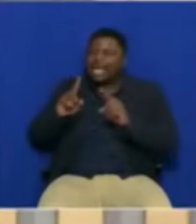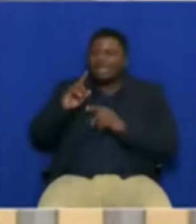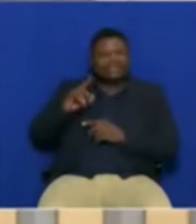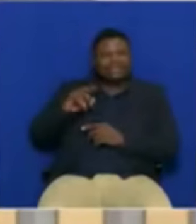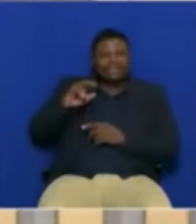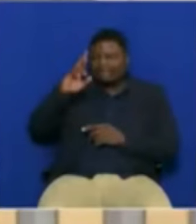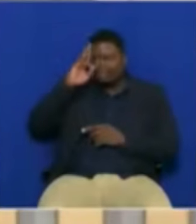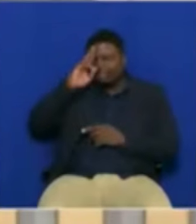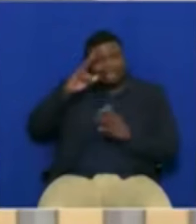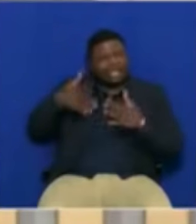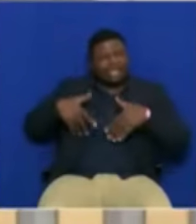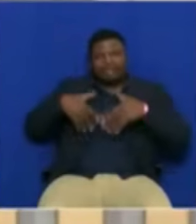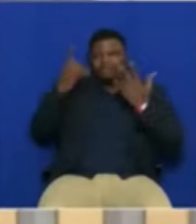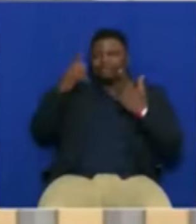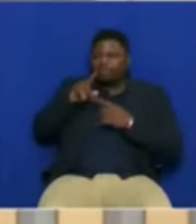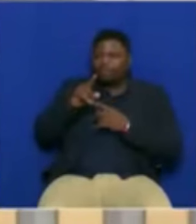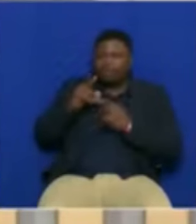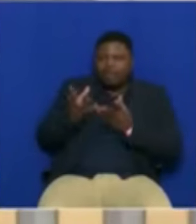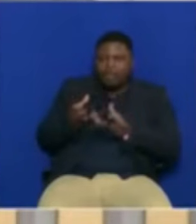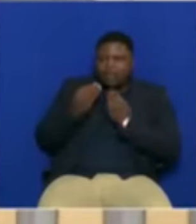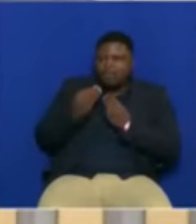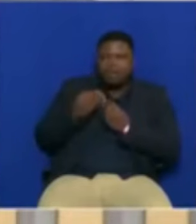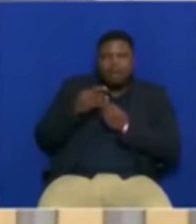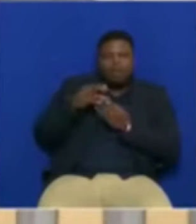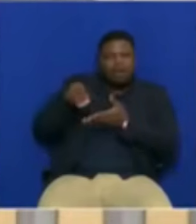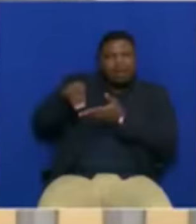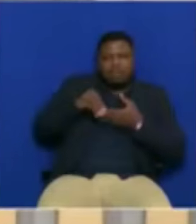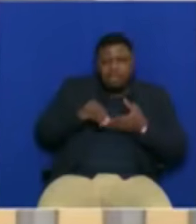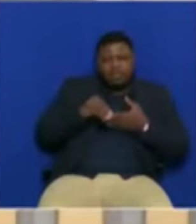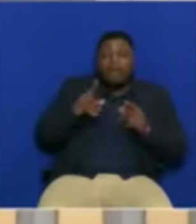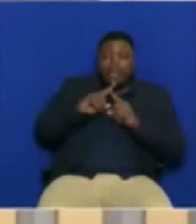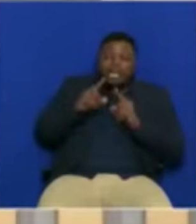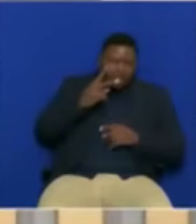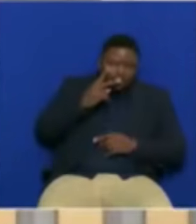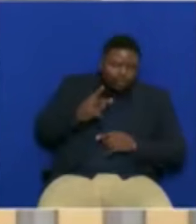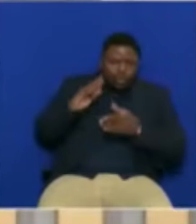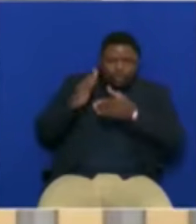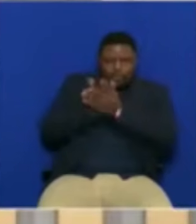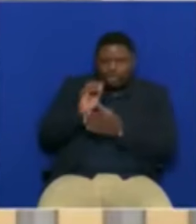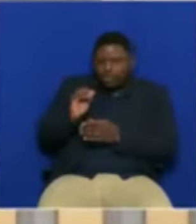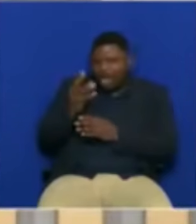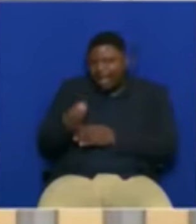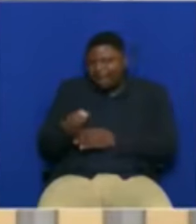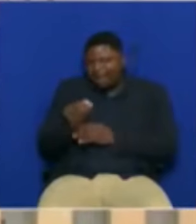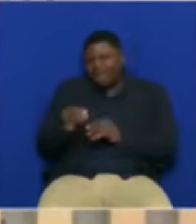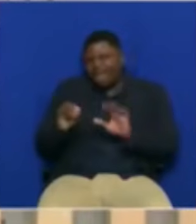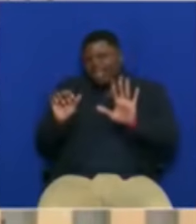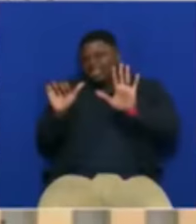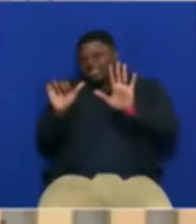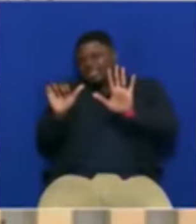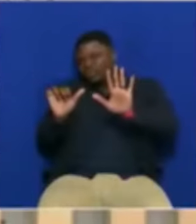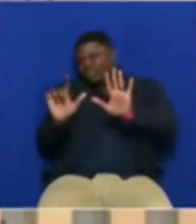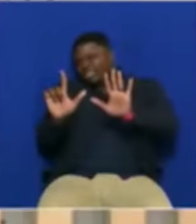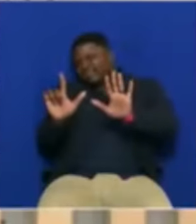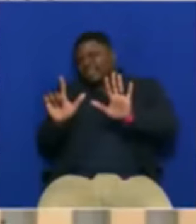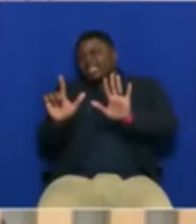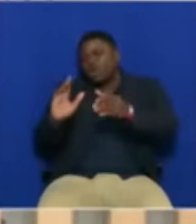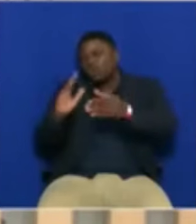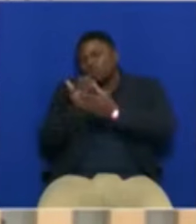because he had those 6 or 7 dockets with him. Okay, I'll accept that.